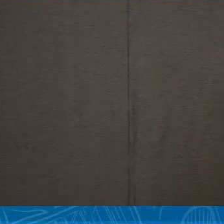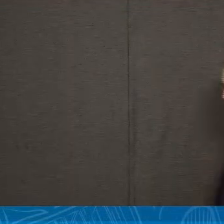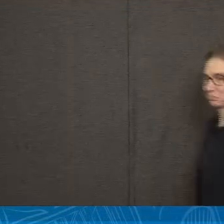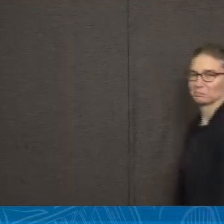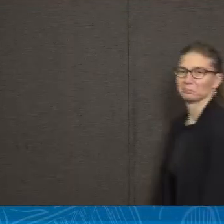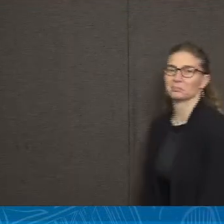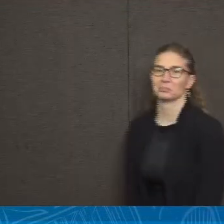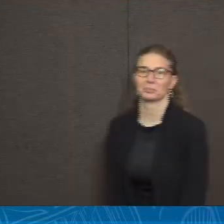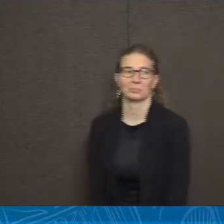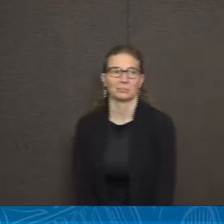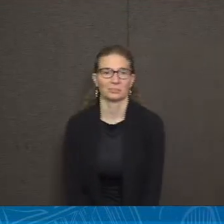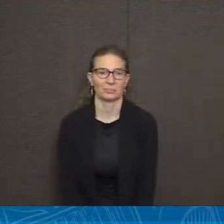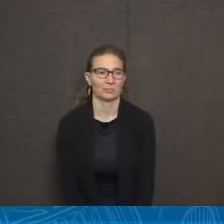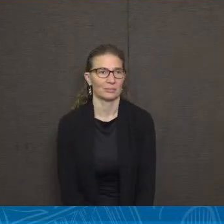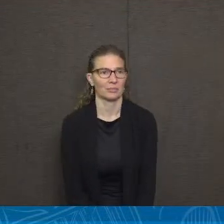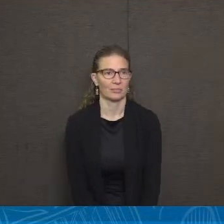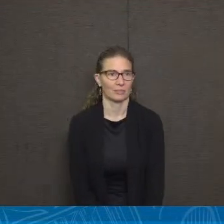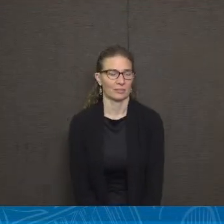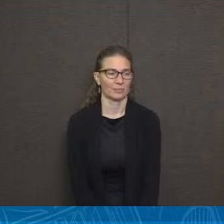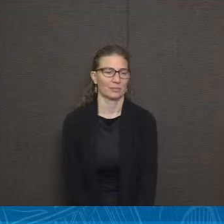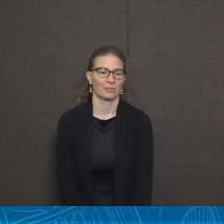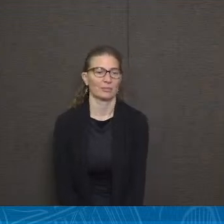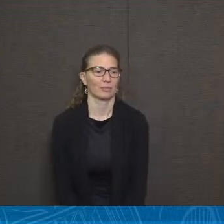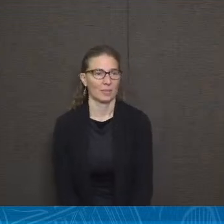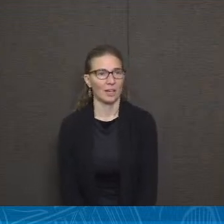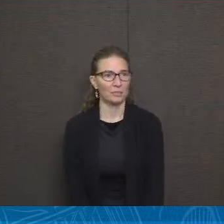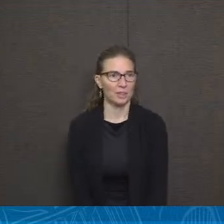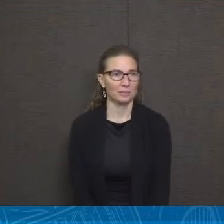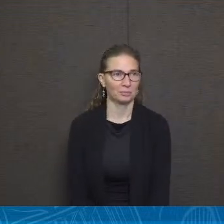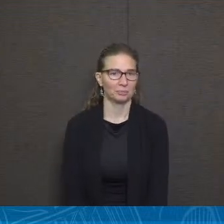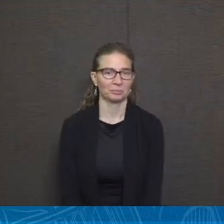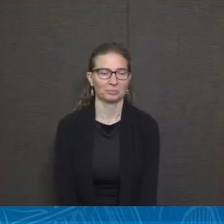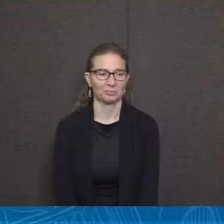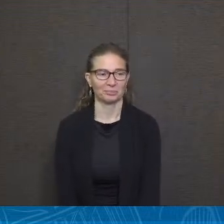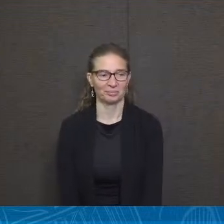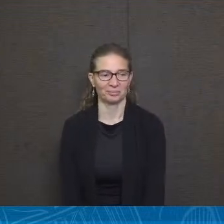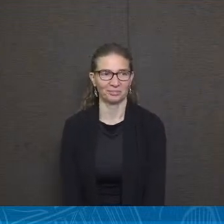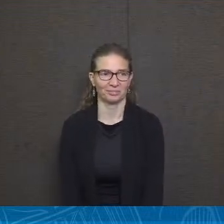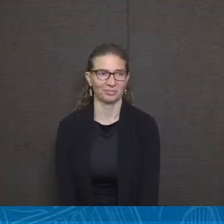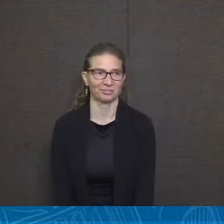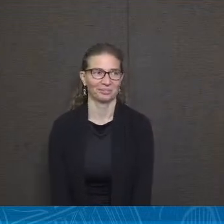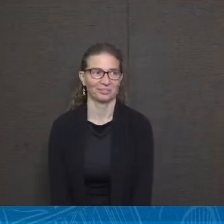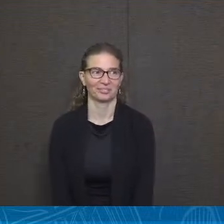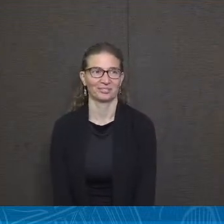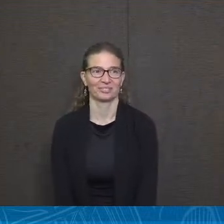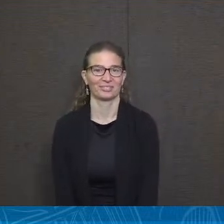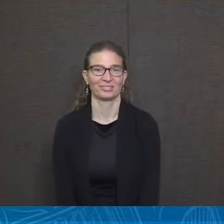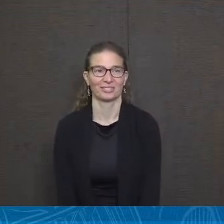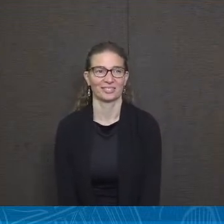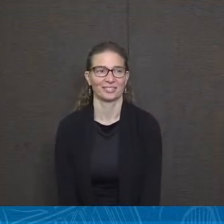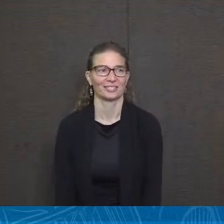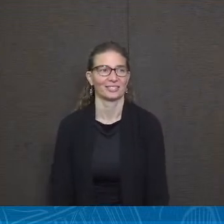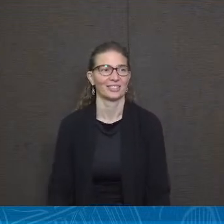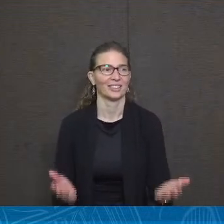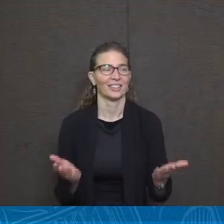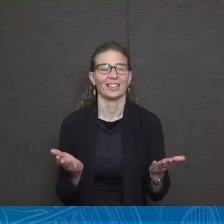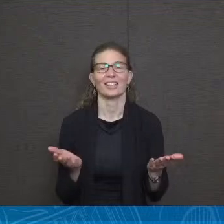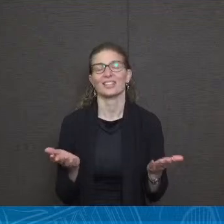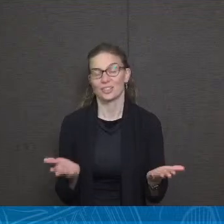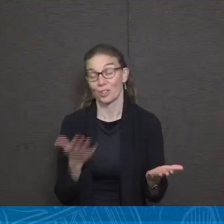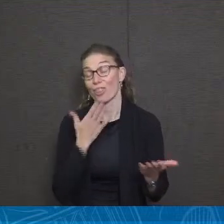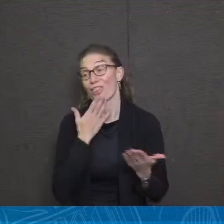everyone. Thank you so much for the opportunity to speak on something or an area that